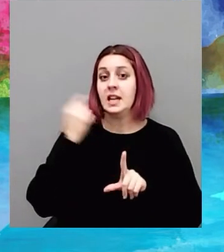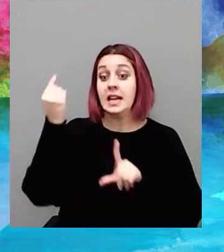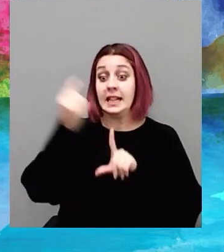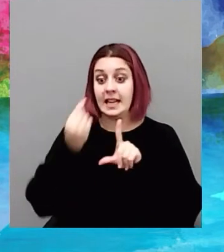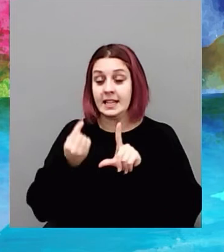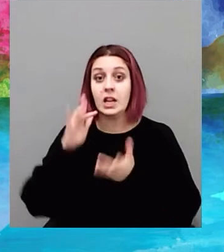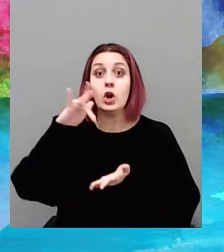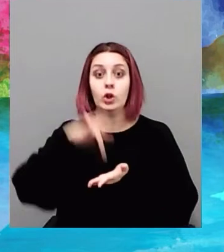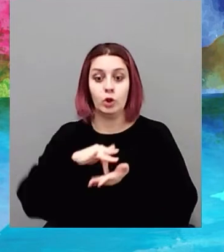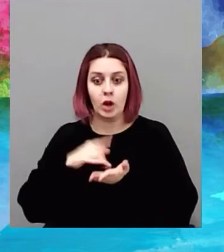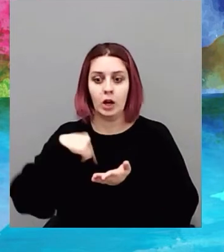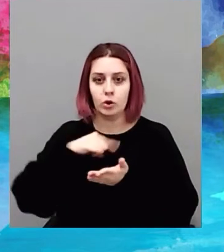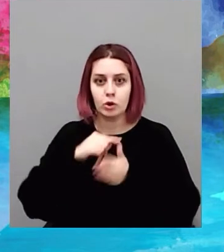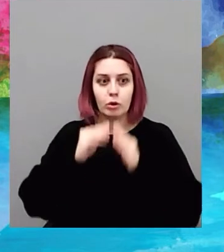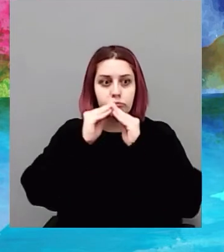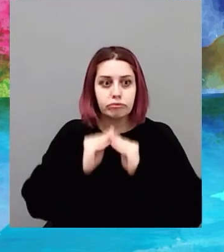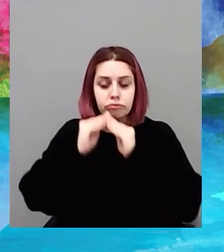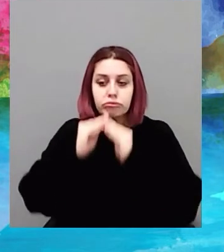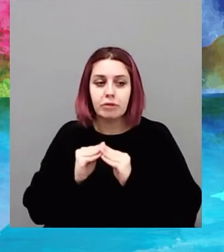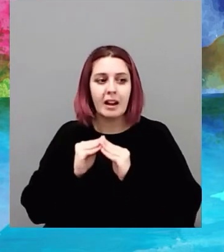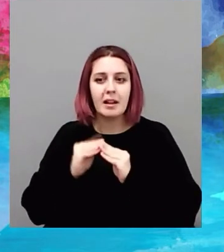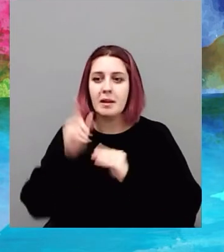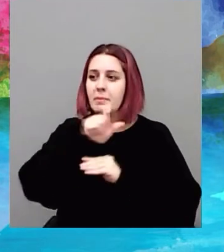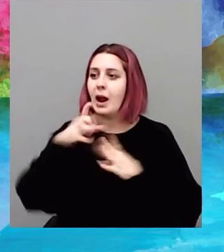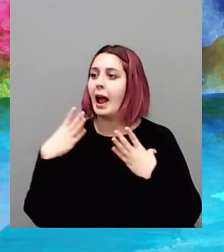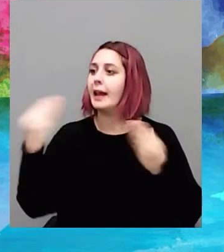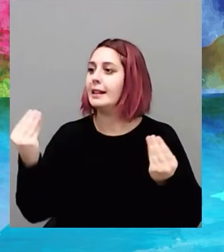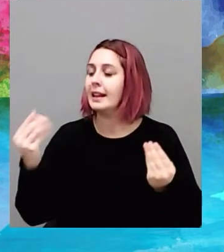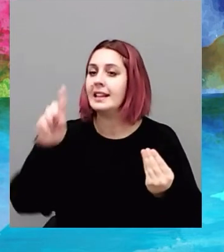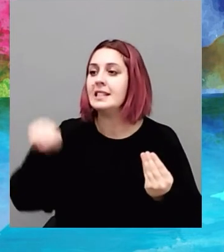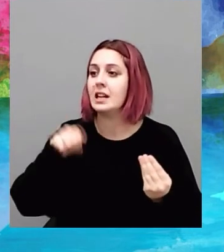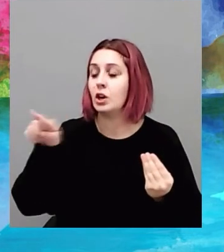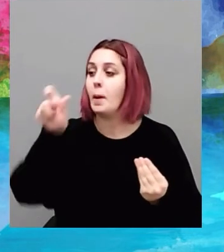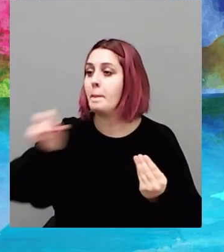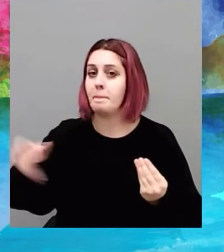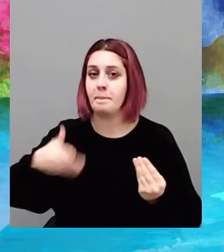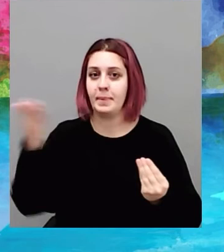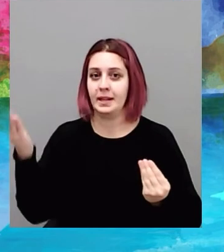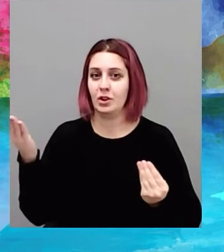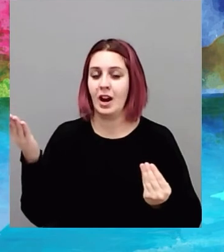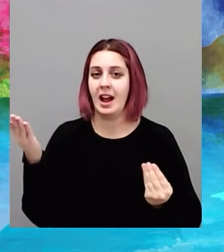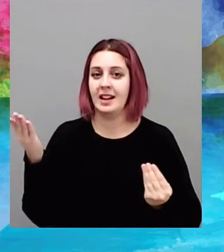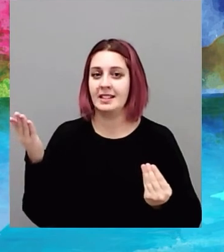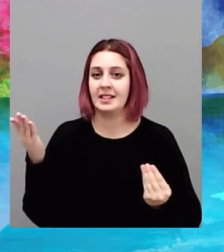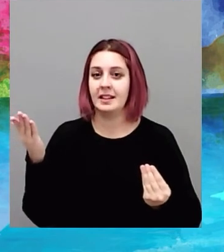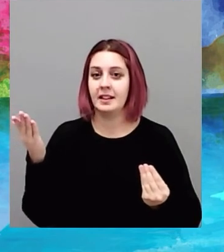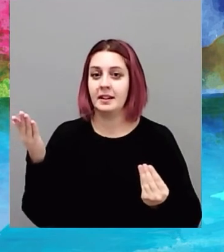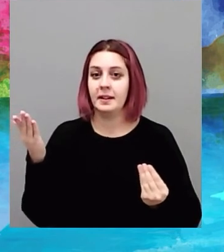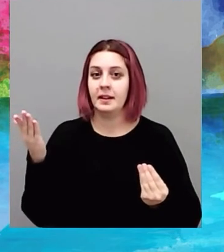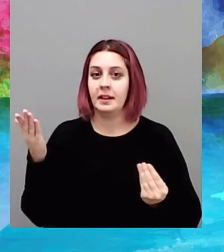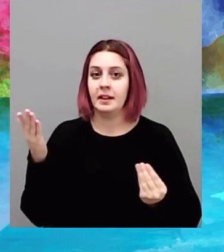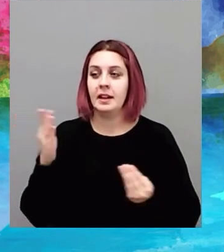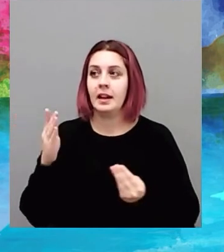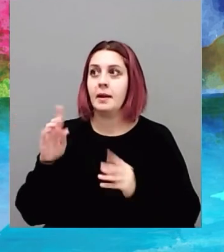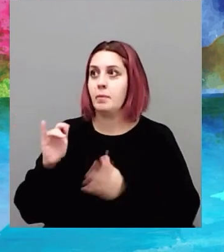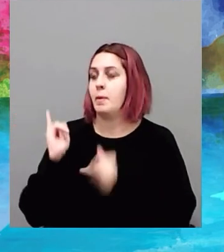if the design that we're coming up with, that we're developing, is understood by